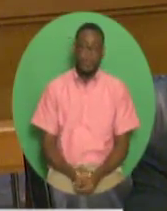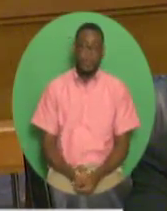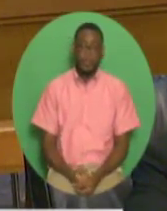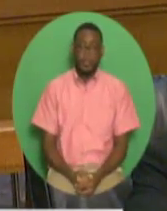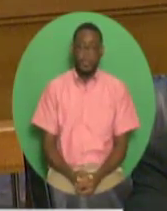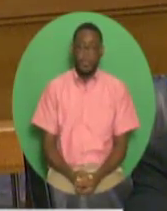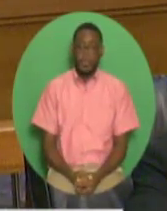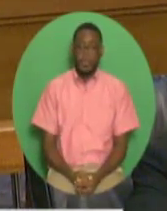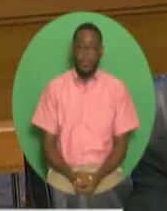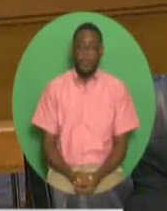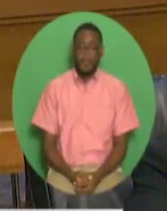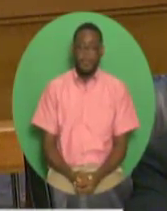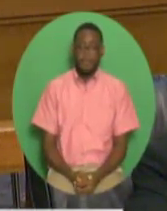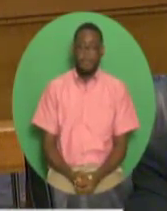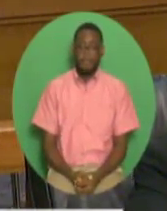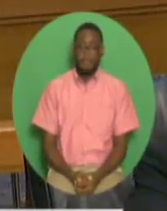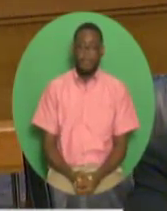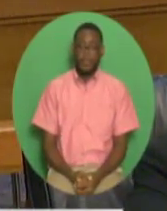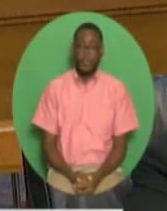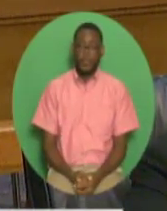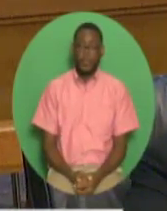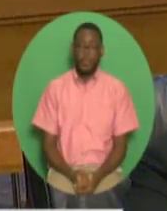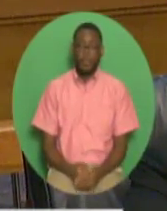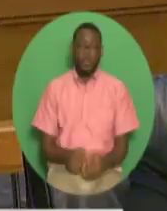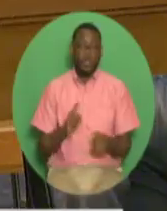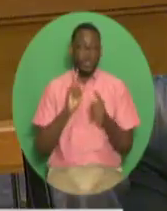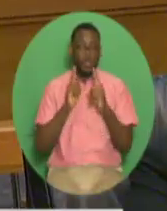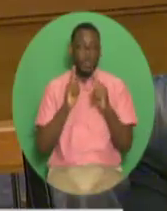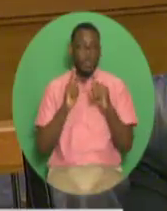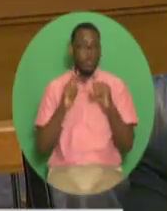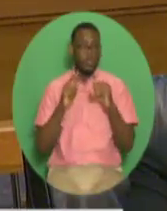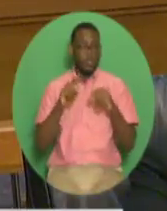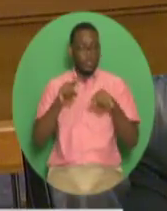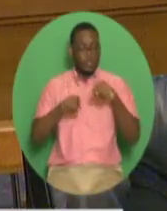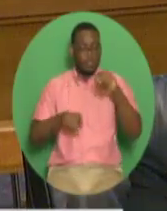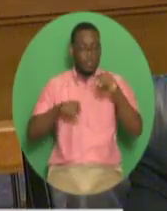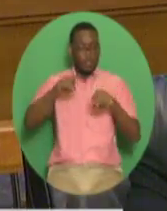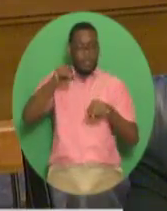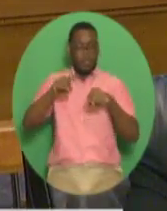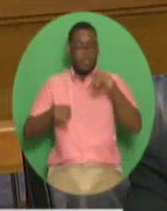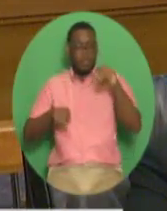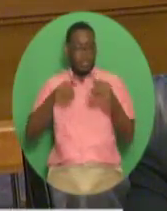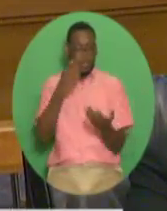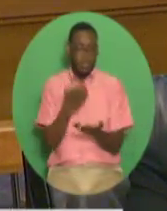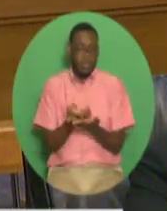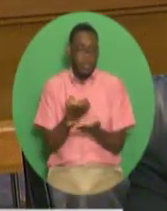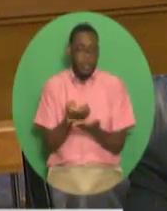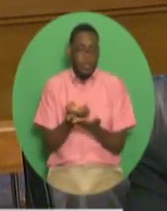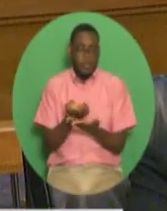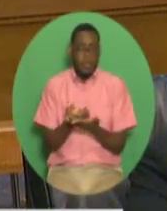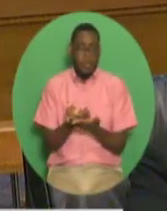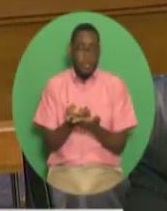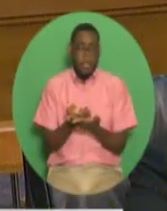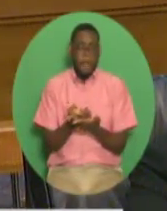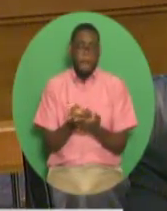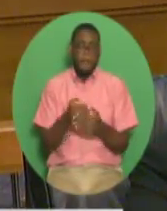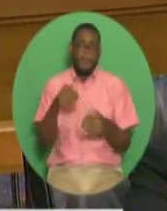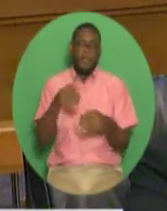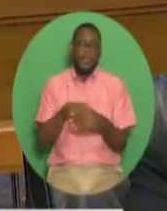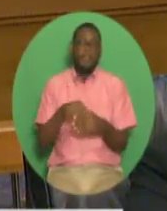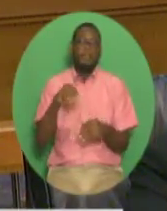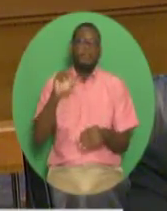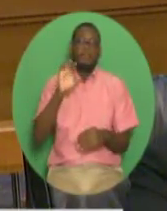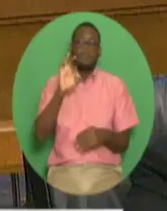In terms of the diversification of the economy, Madam Speaker, in the constituency of Faizabad, there